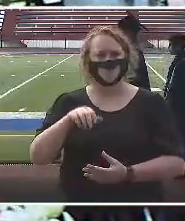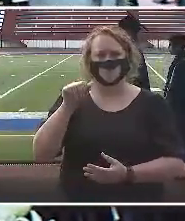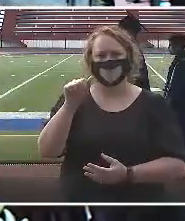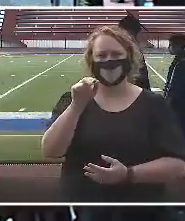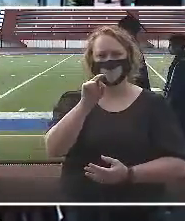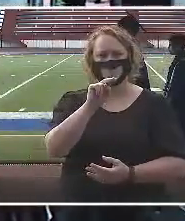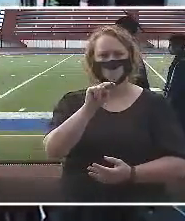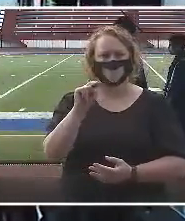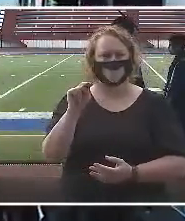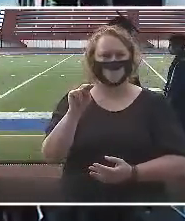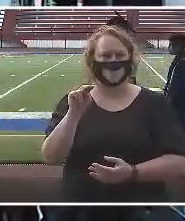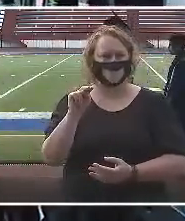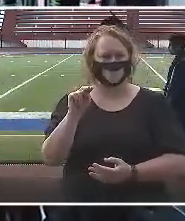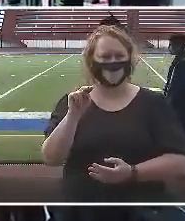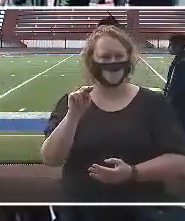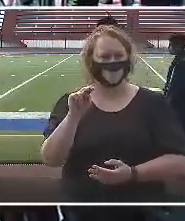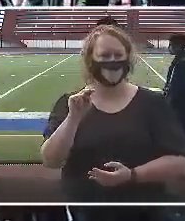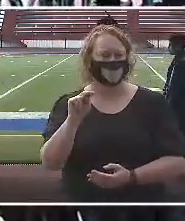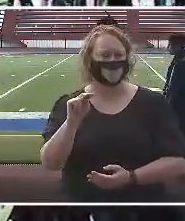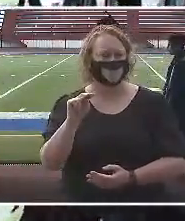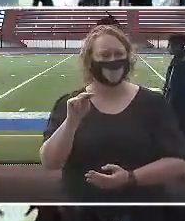Enhanced Jones.